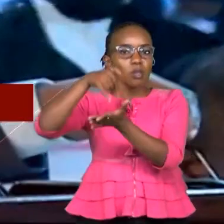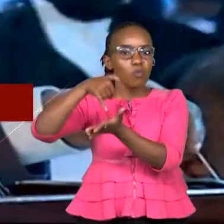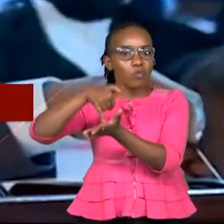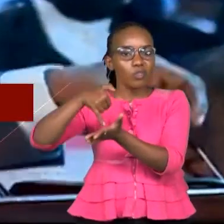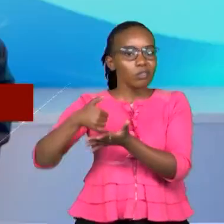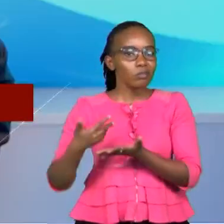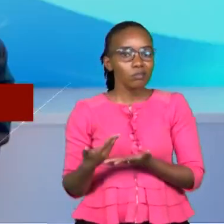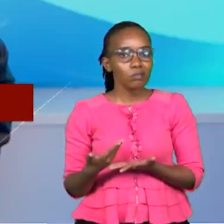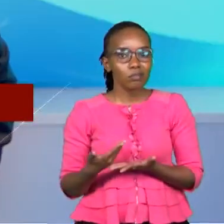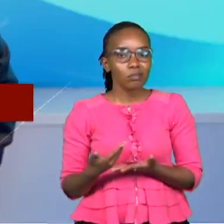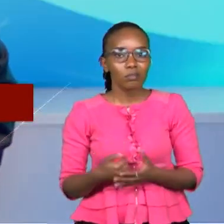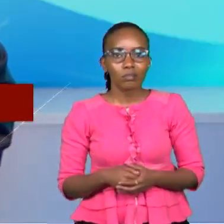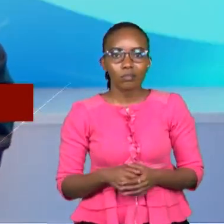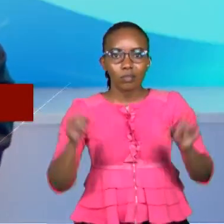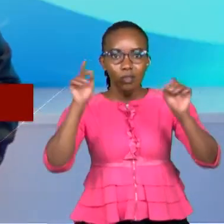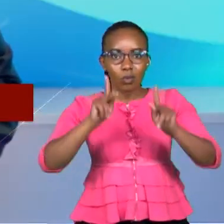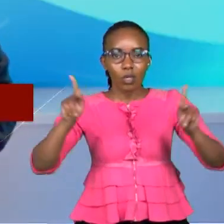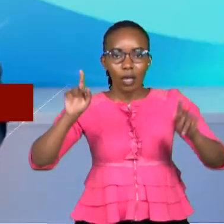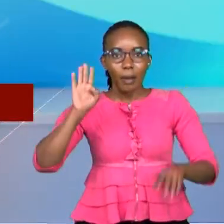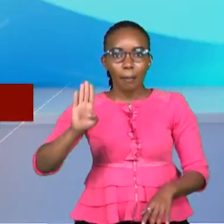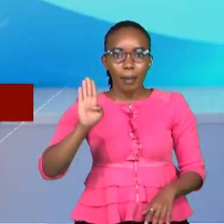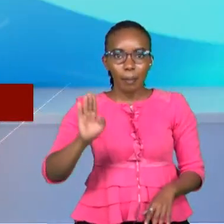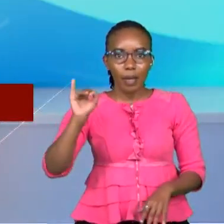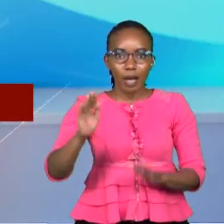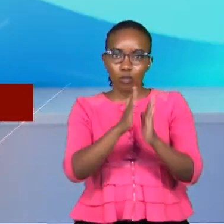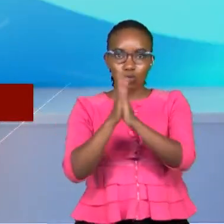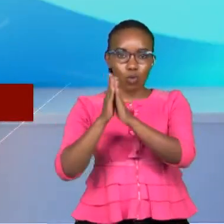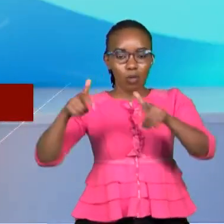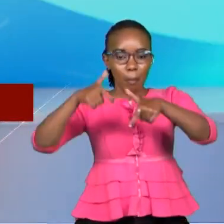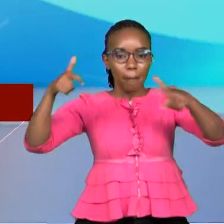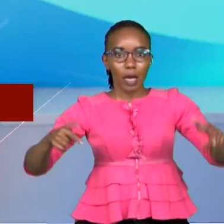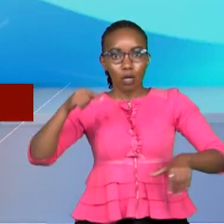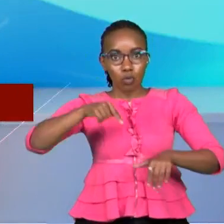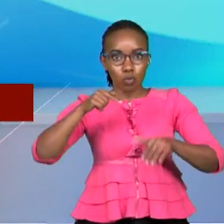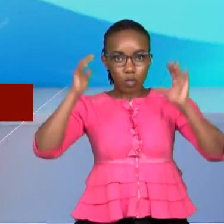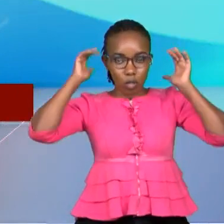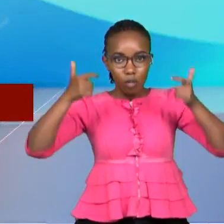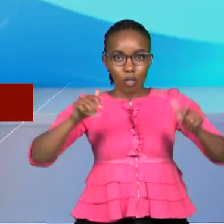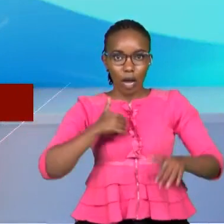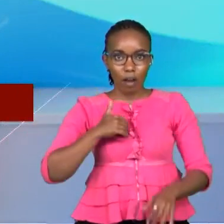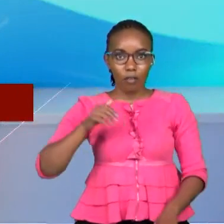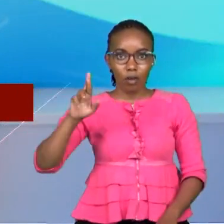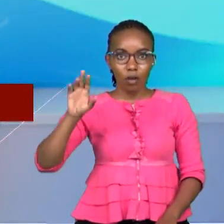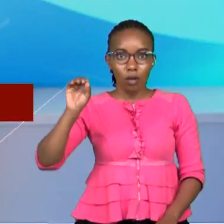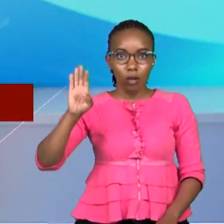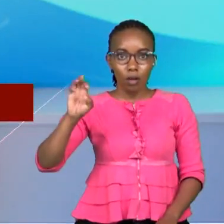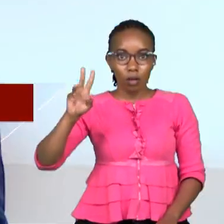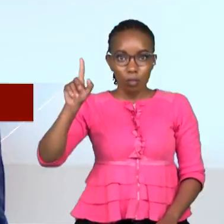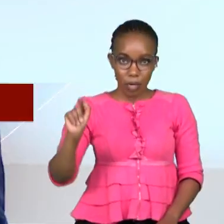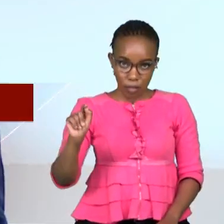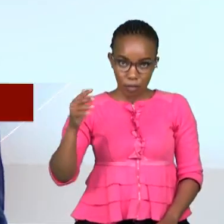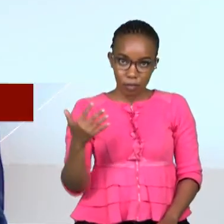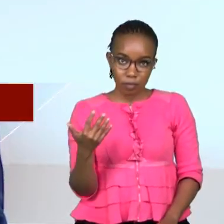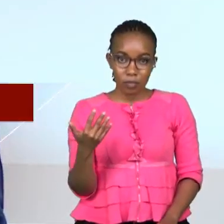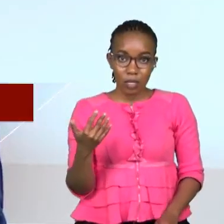business. Of course, BBI is the big story, and tonight in studio we have Robert Alai, a renowned national blogger,